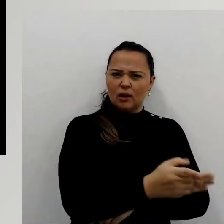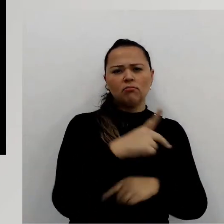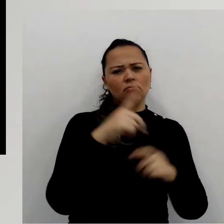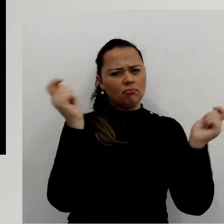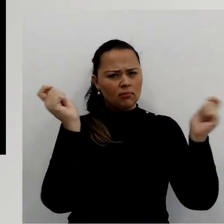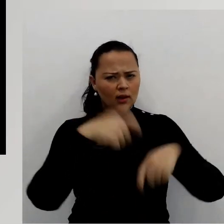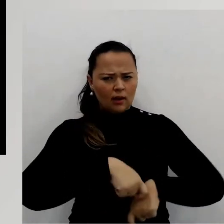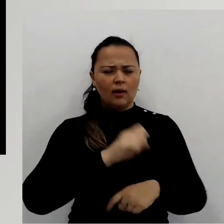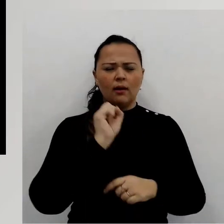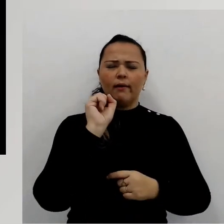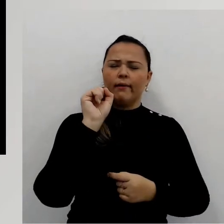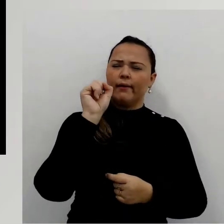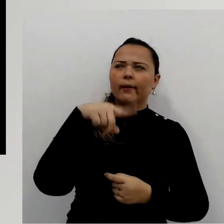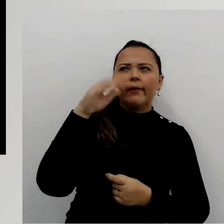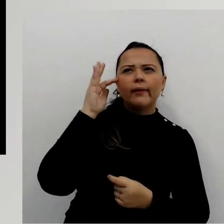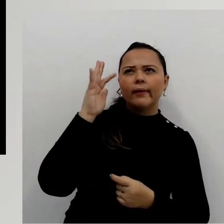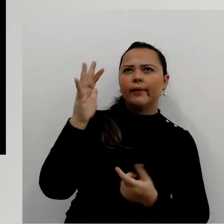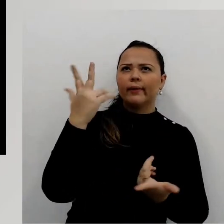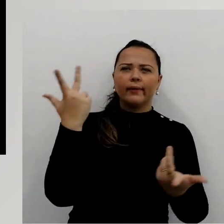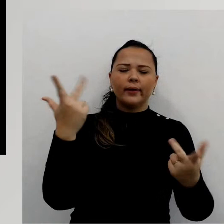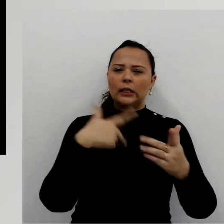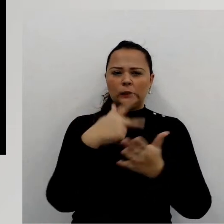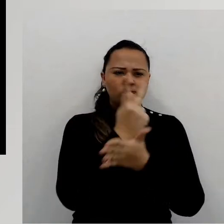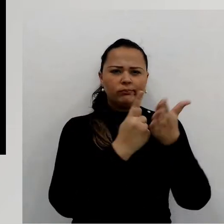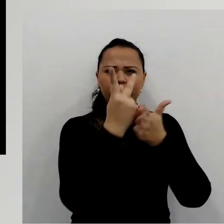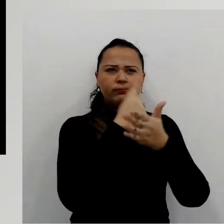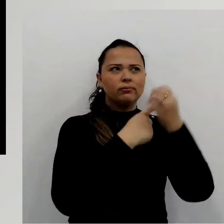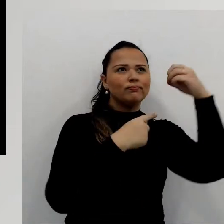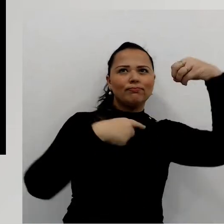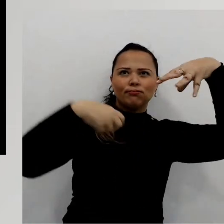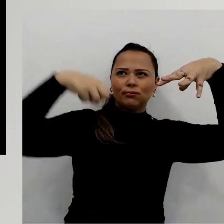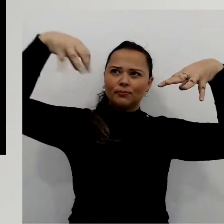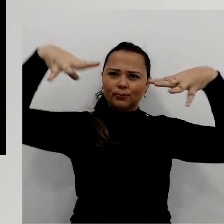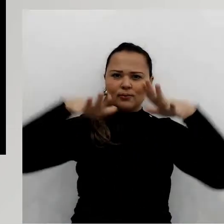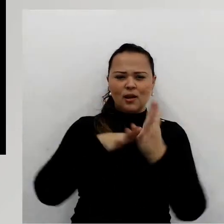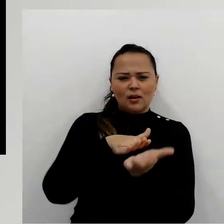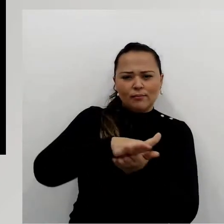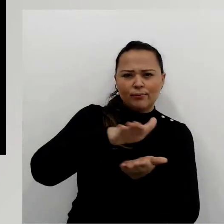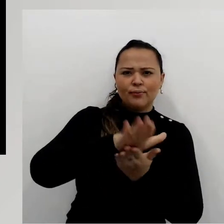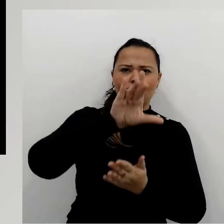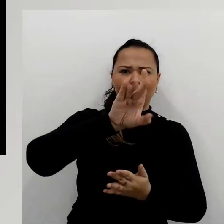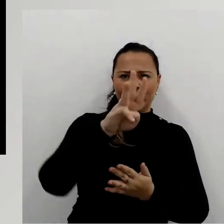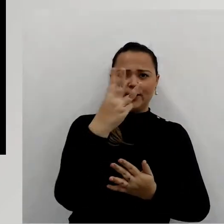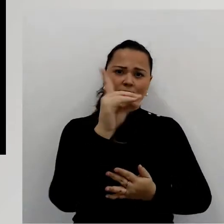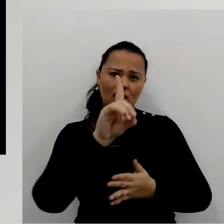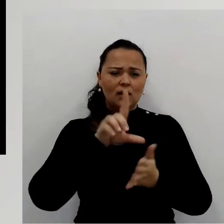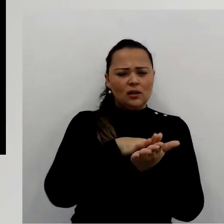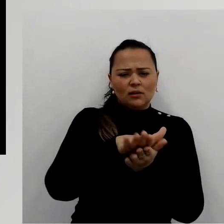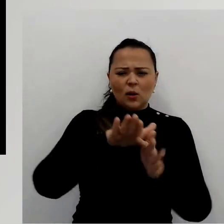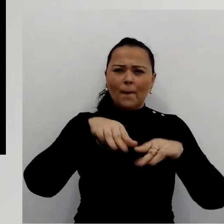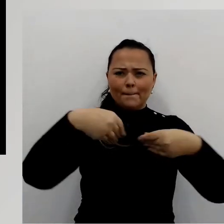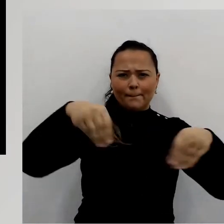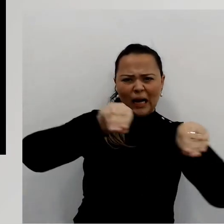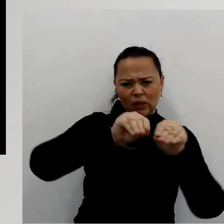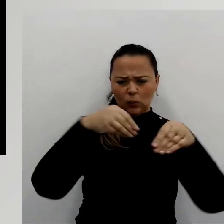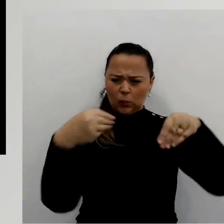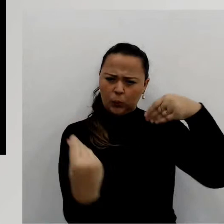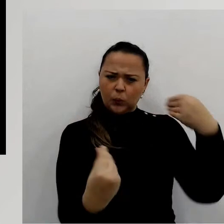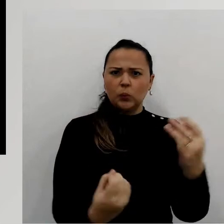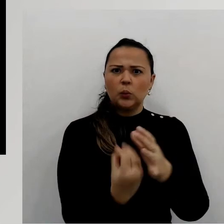printing, fabric printing, and just about anything that is short-run. Today, digital and wide format